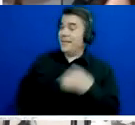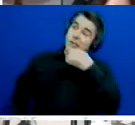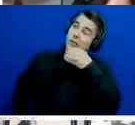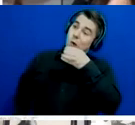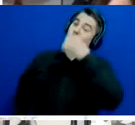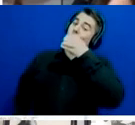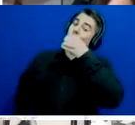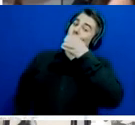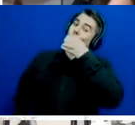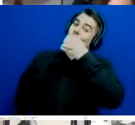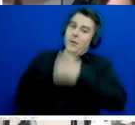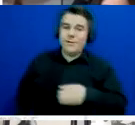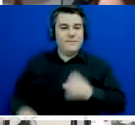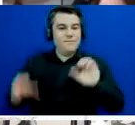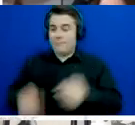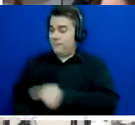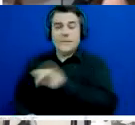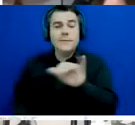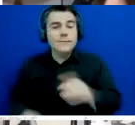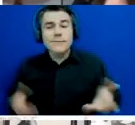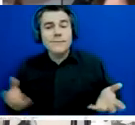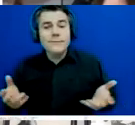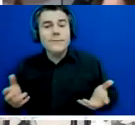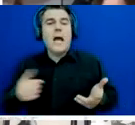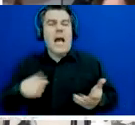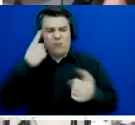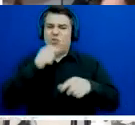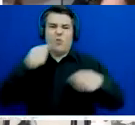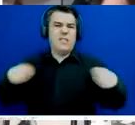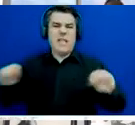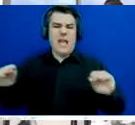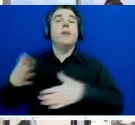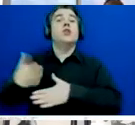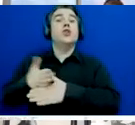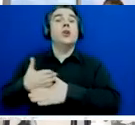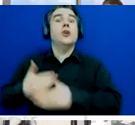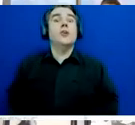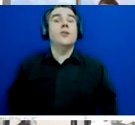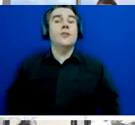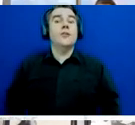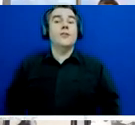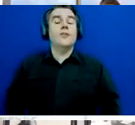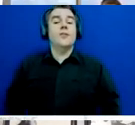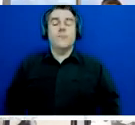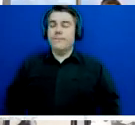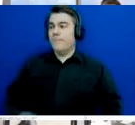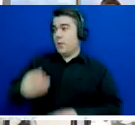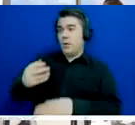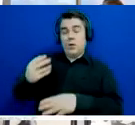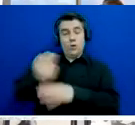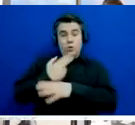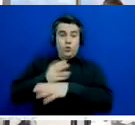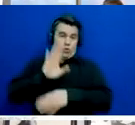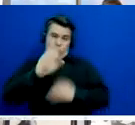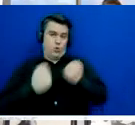want to do. But I agree, don't sell it, share it. Yeah, and leverage your sponsor, as Barry was saying. So the